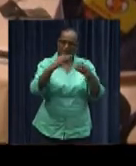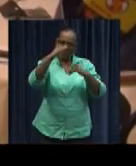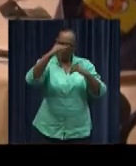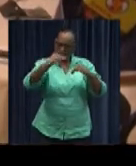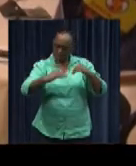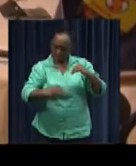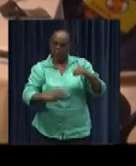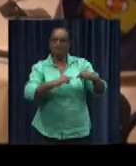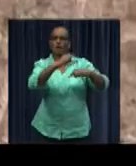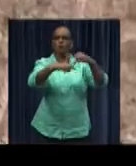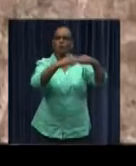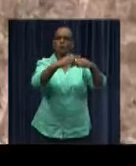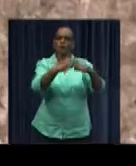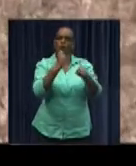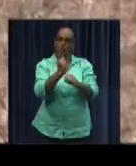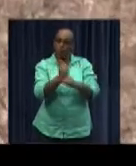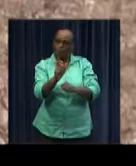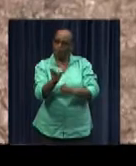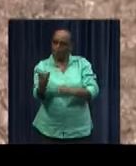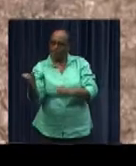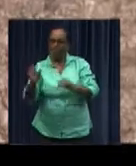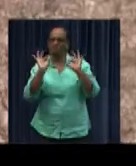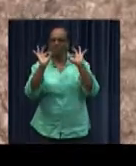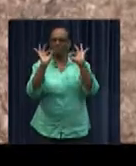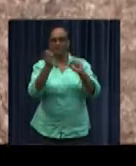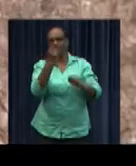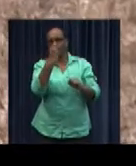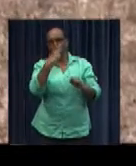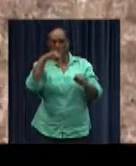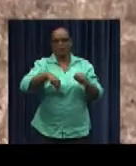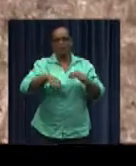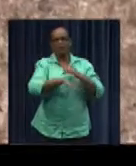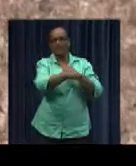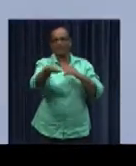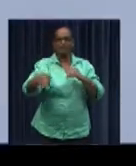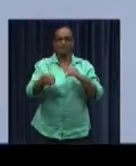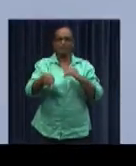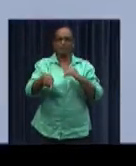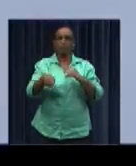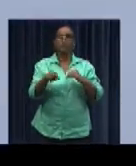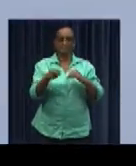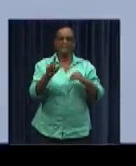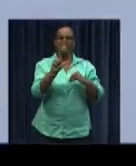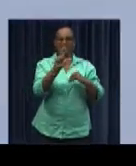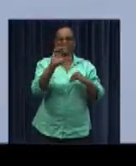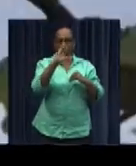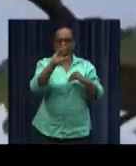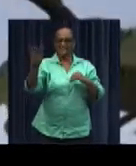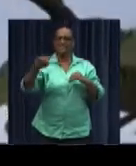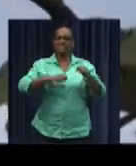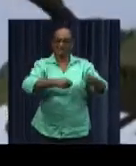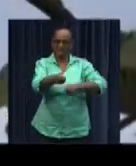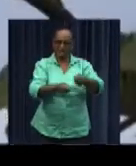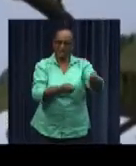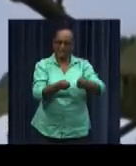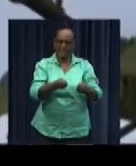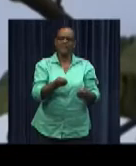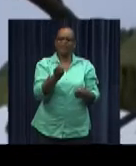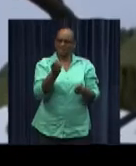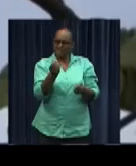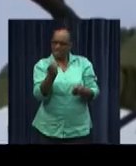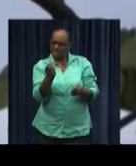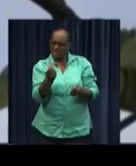to result in a joint strategy being developed for producing safe food in the region. The